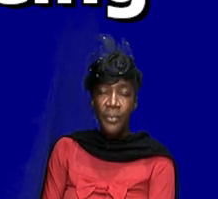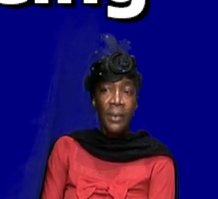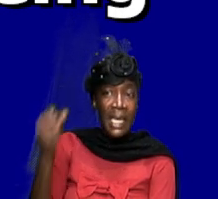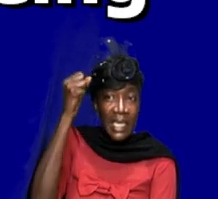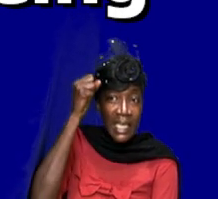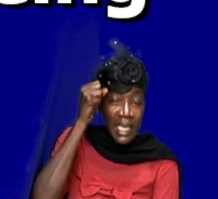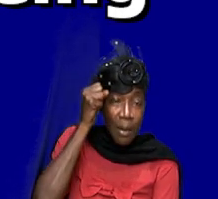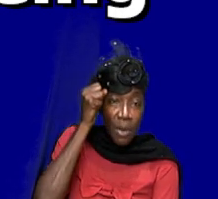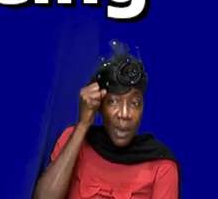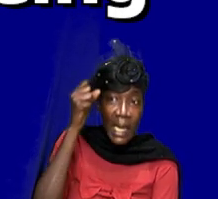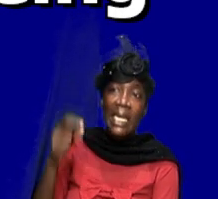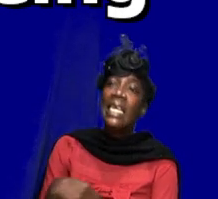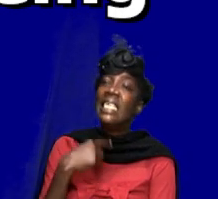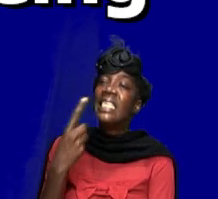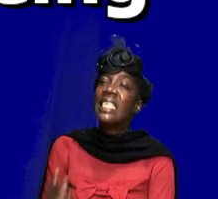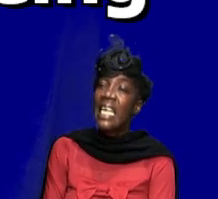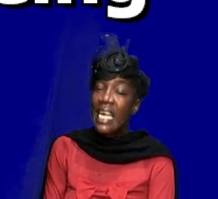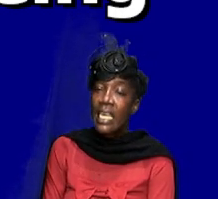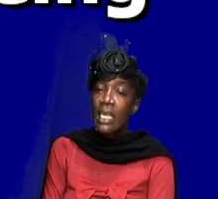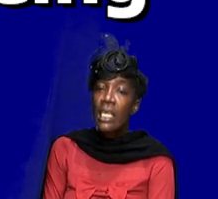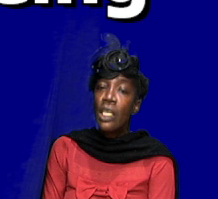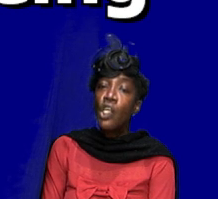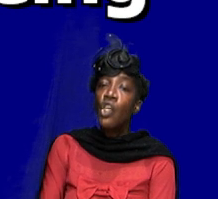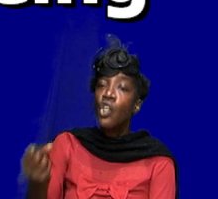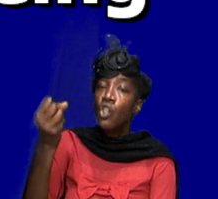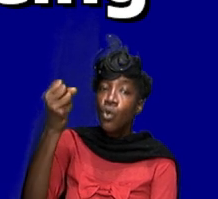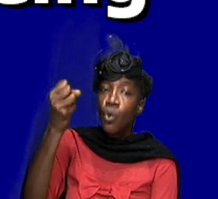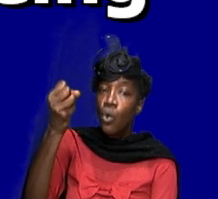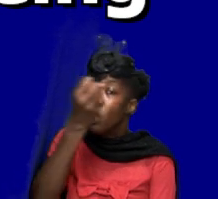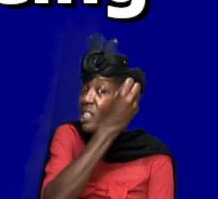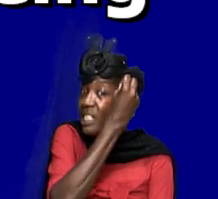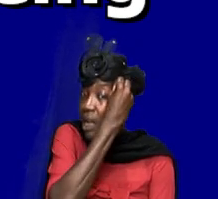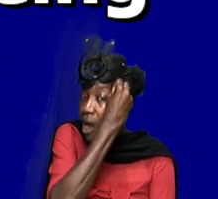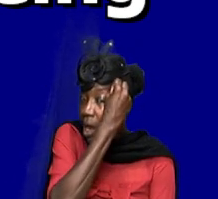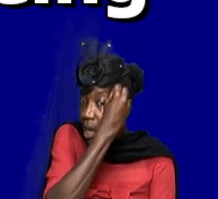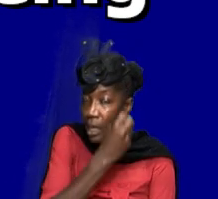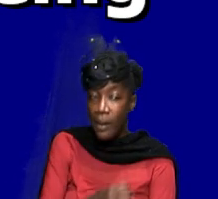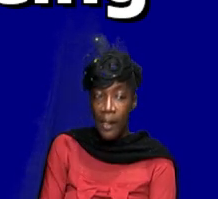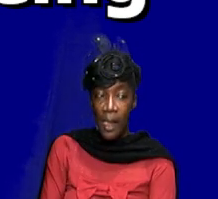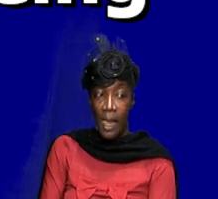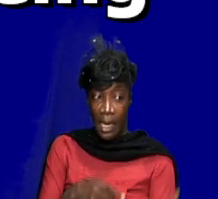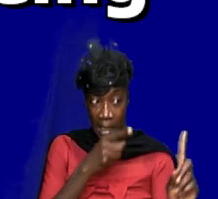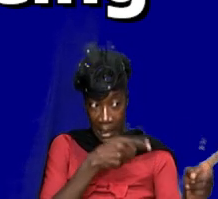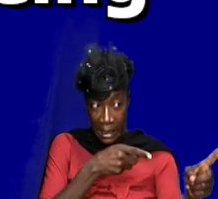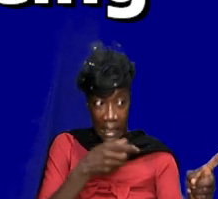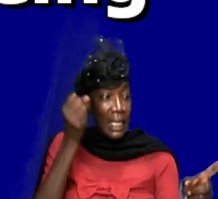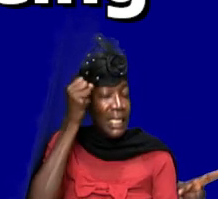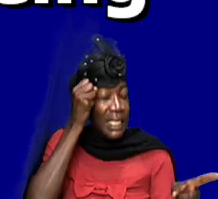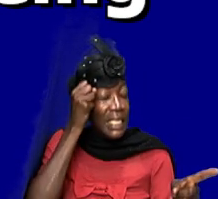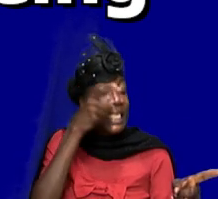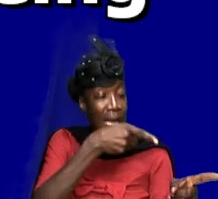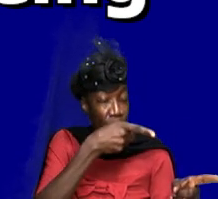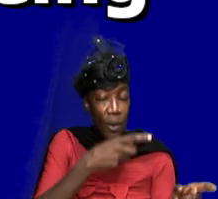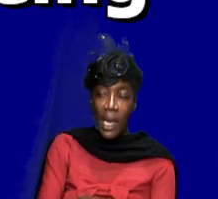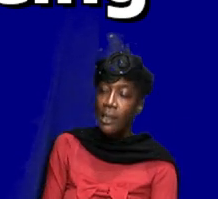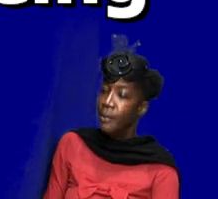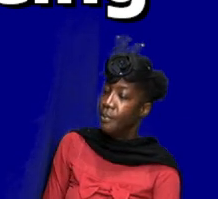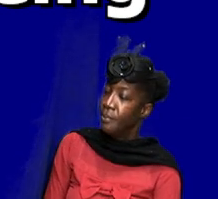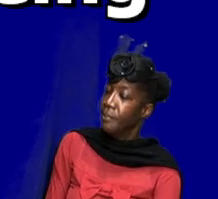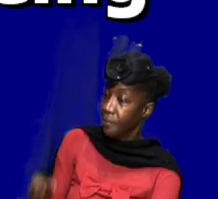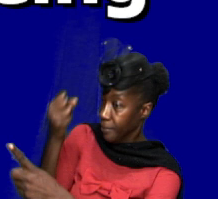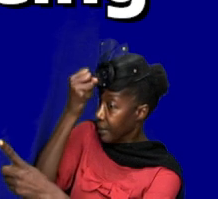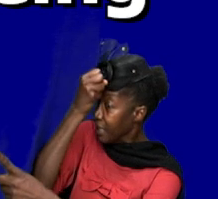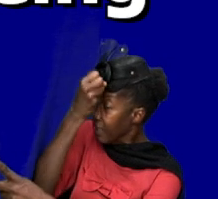And Samuel said unto Saul, and if we should have a key verse, you know, this would be it, verse